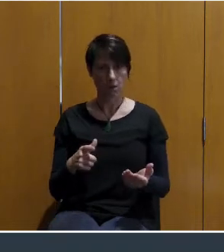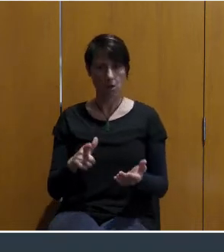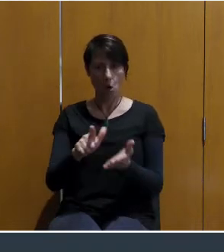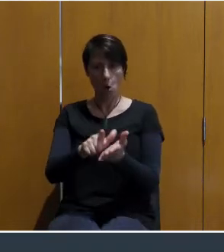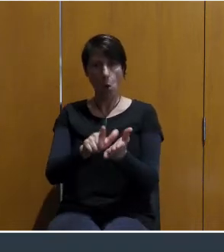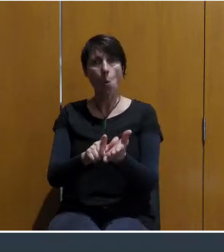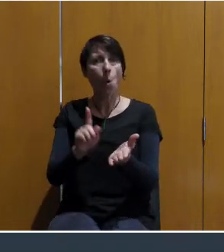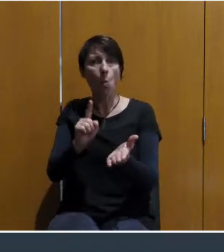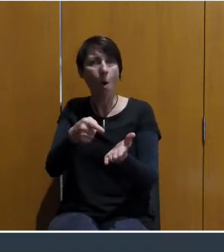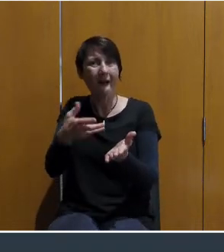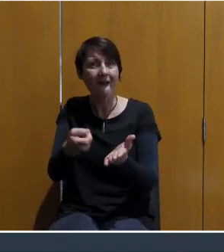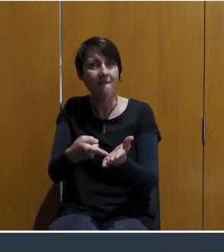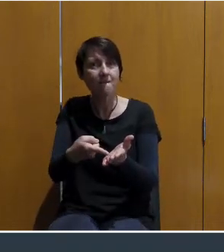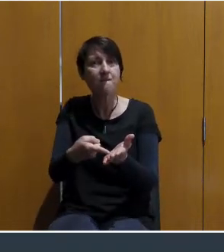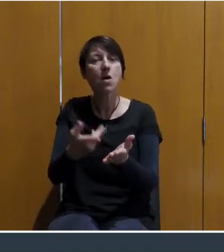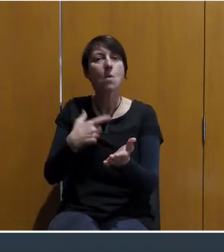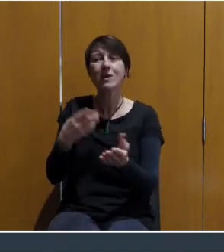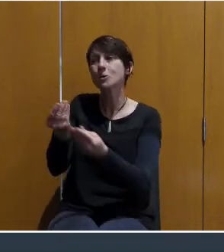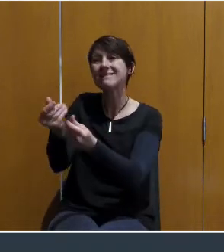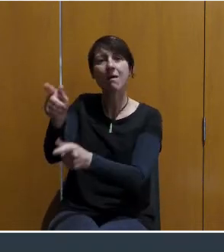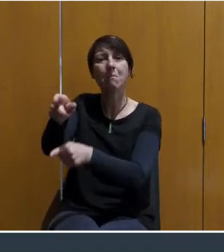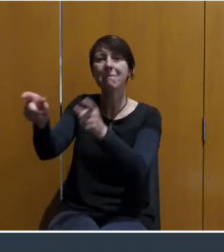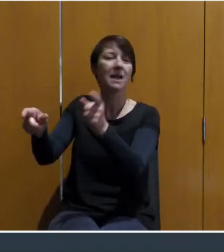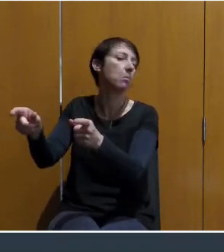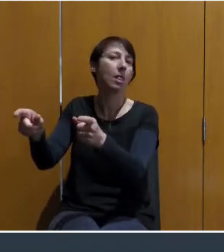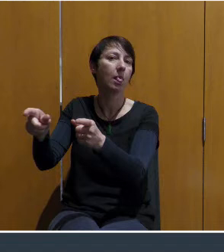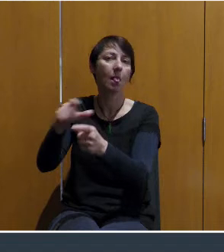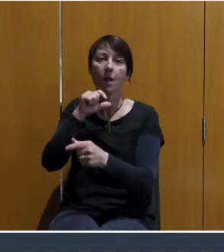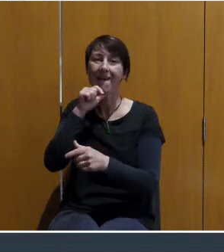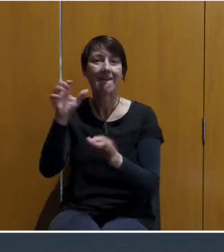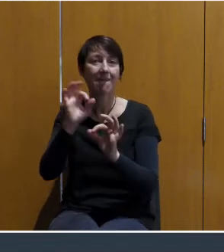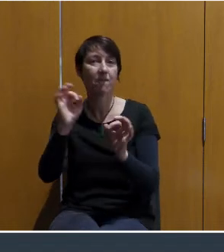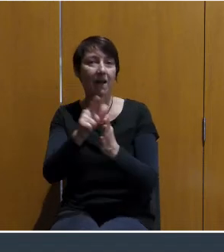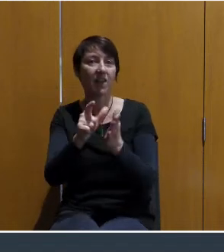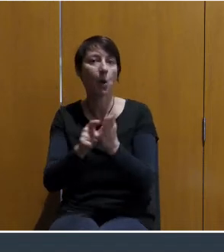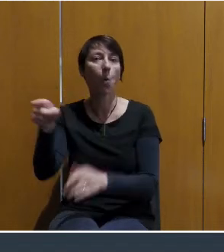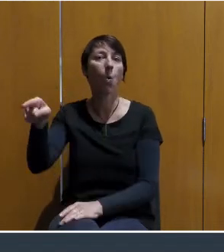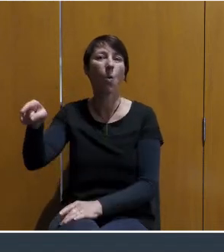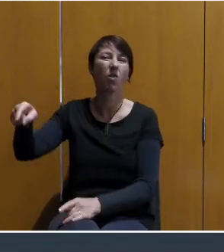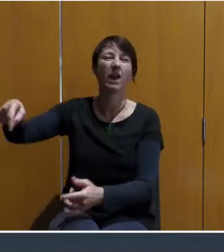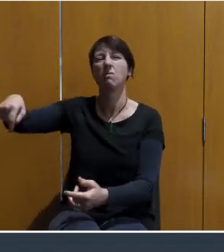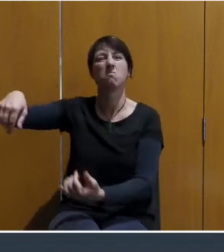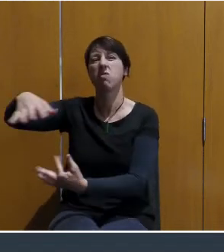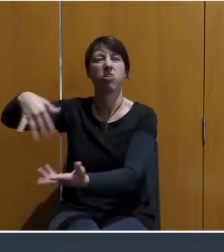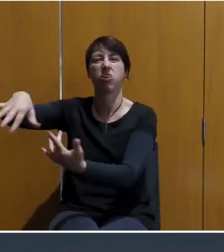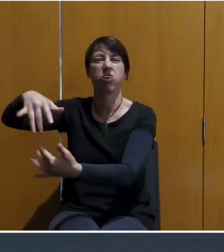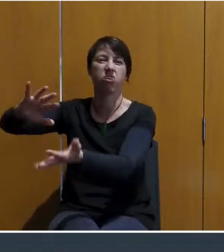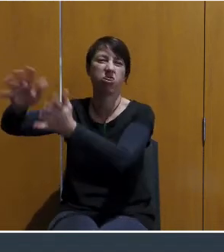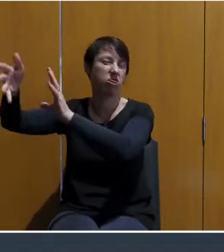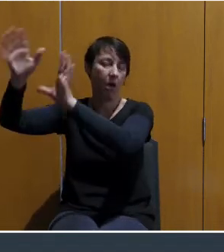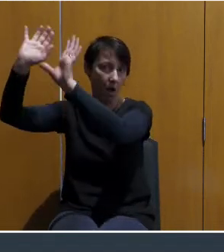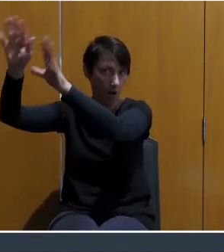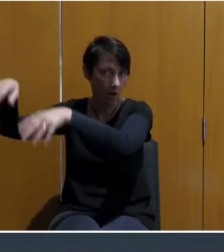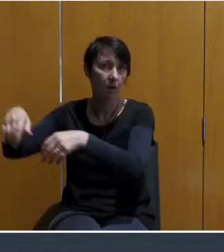and in doing so, people who would be left to their own devices do the right thing, have additional